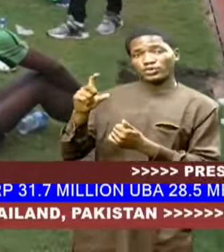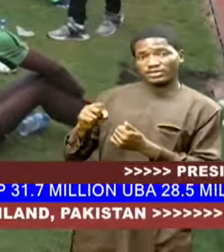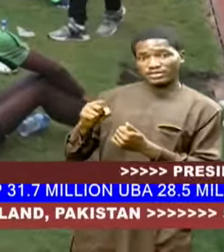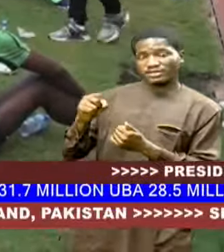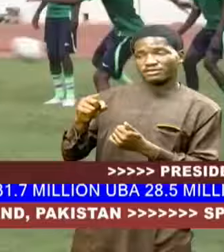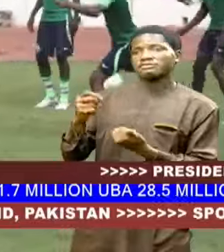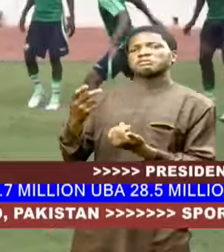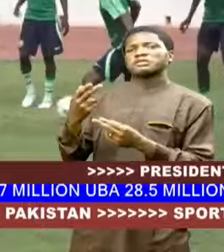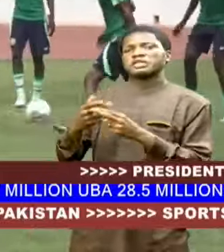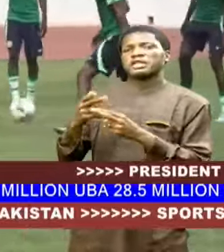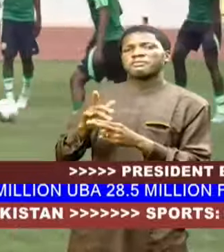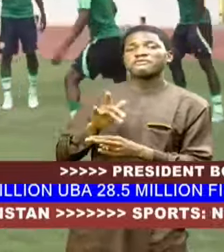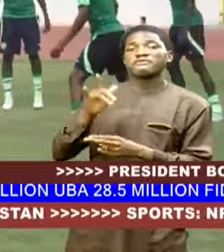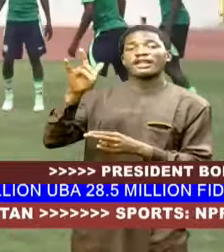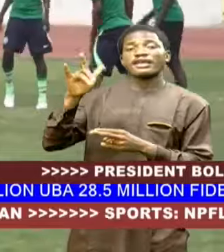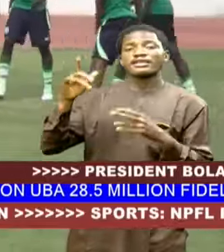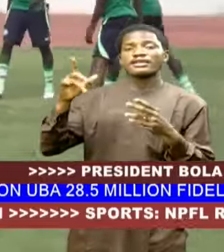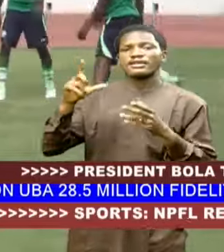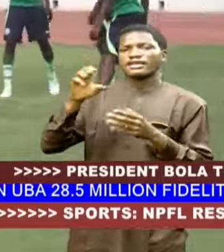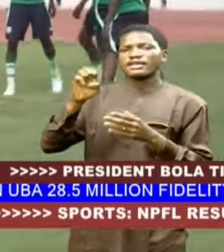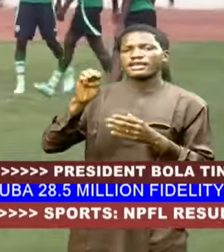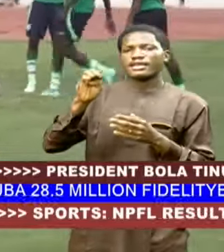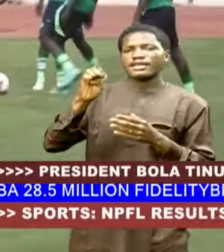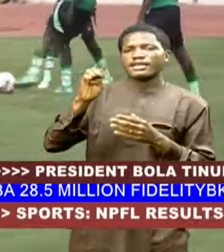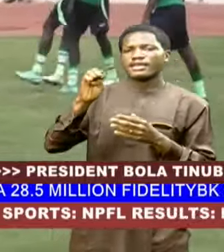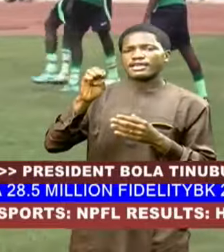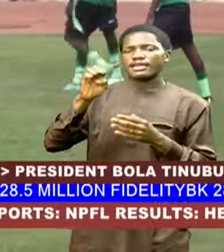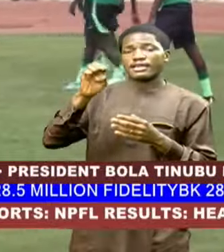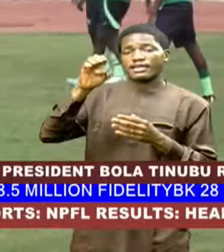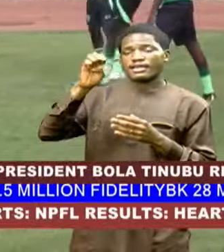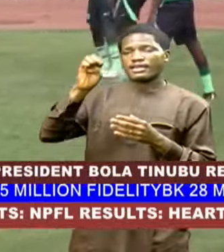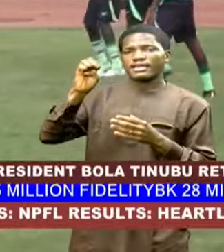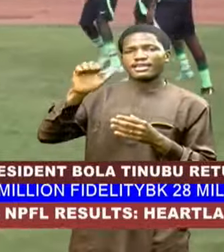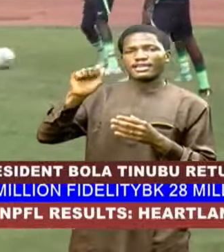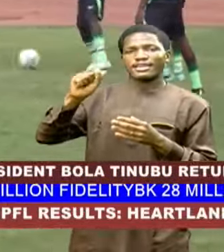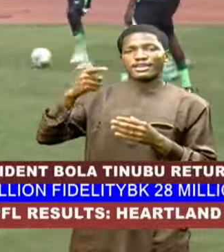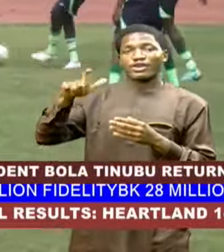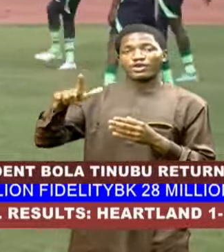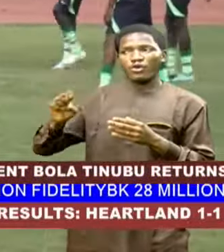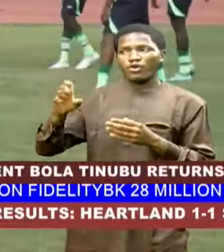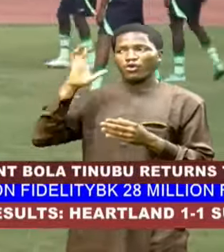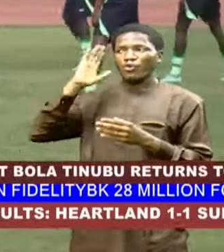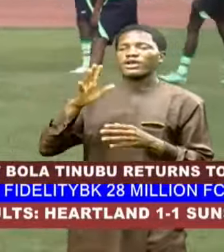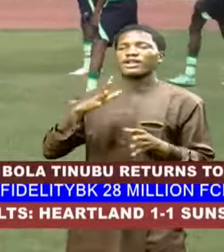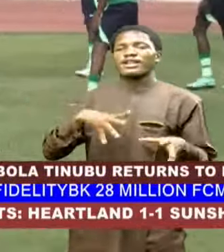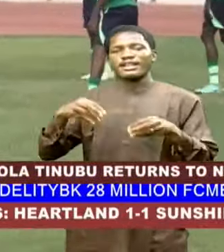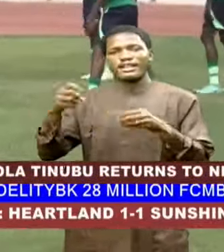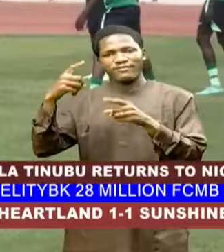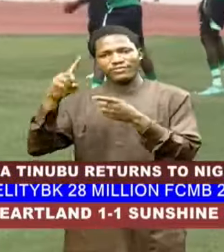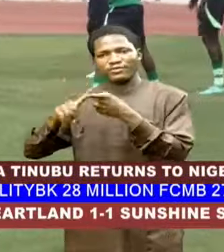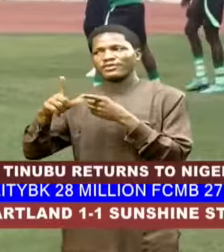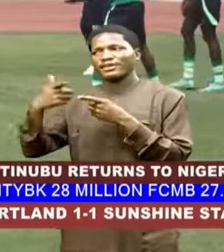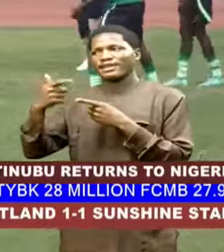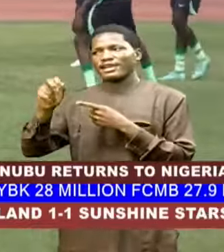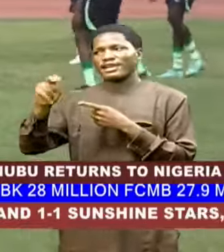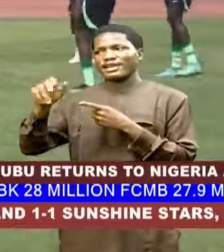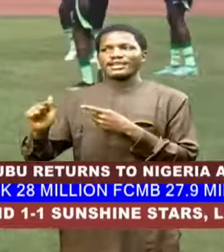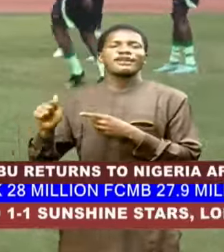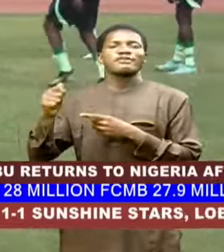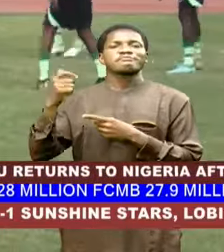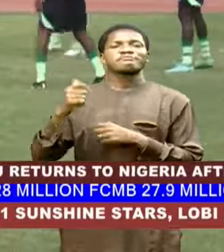will depart Nigeria on Tuesday for the African Games in Ghana. Coach Ladambosu believes that his team is well prepared and has performed